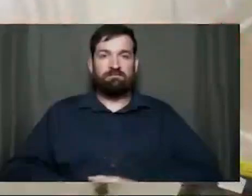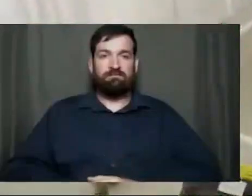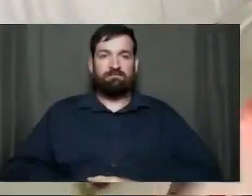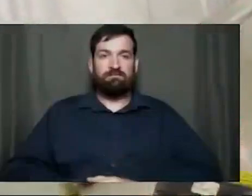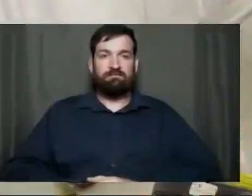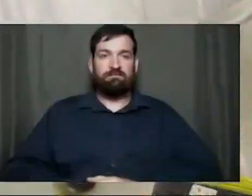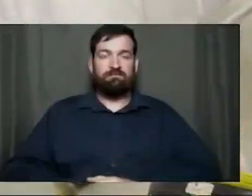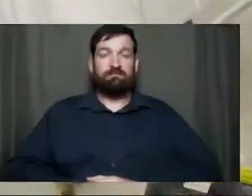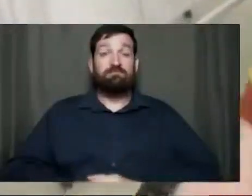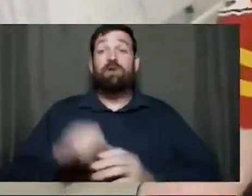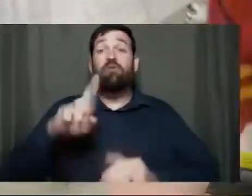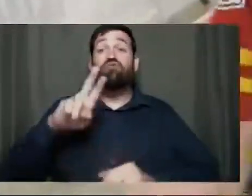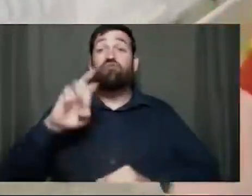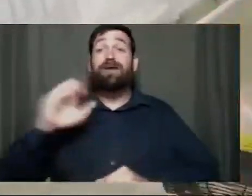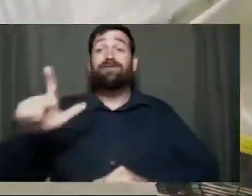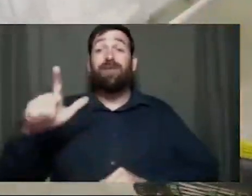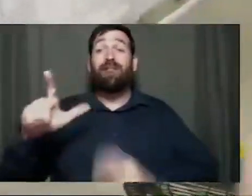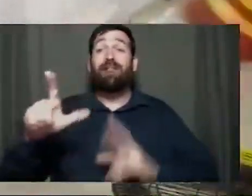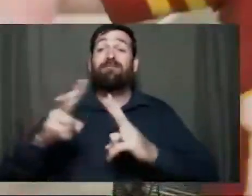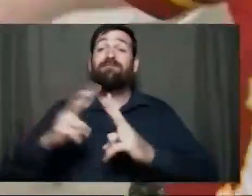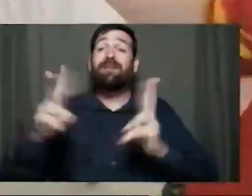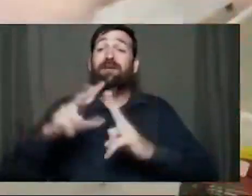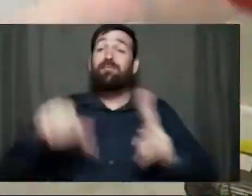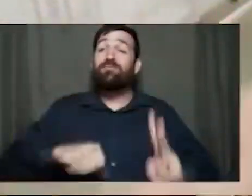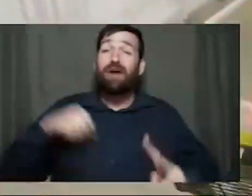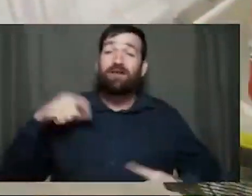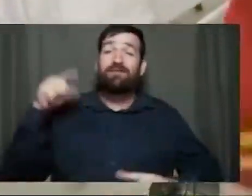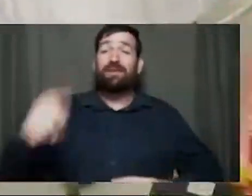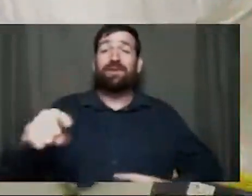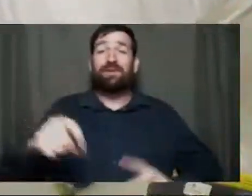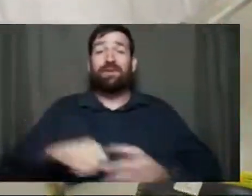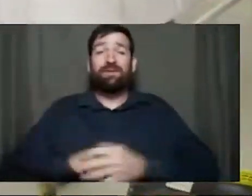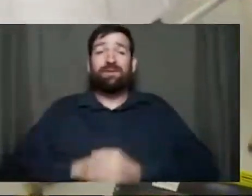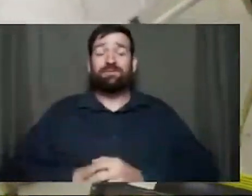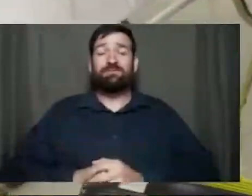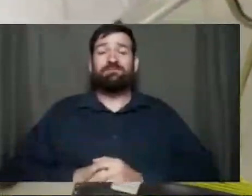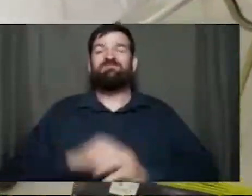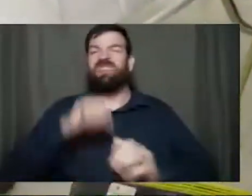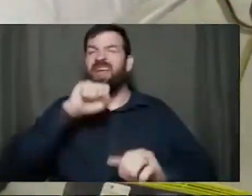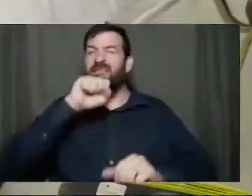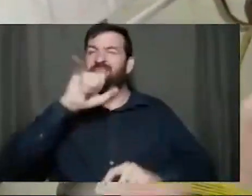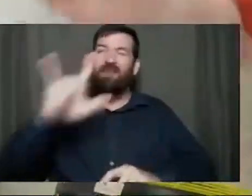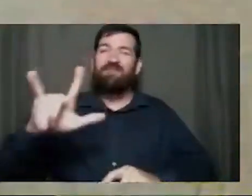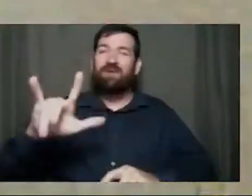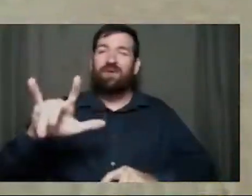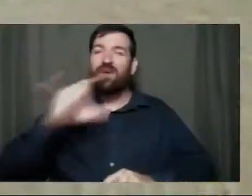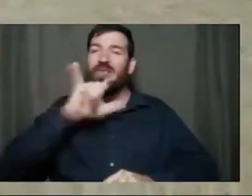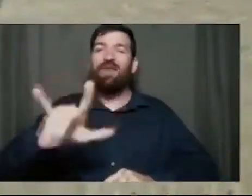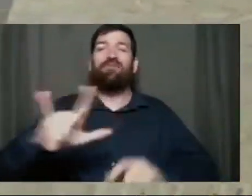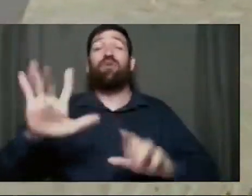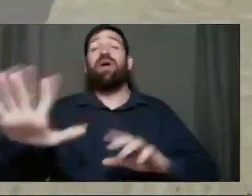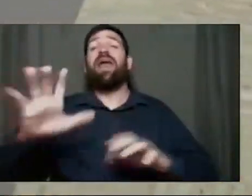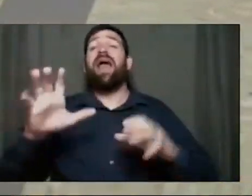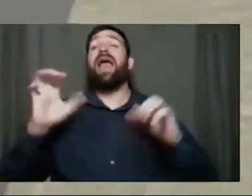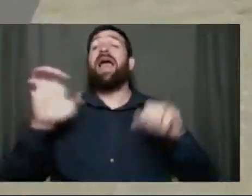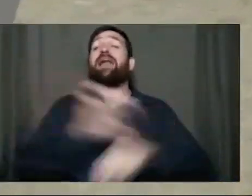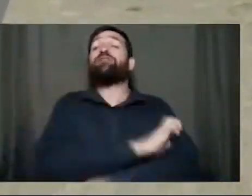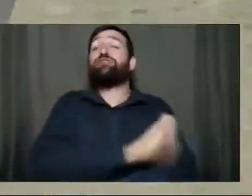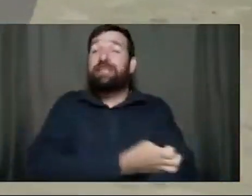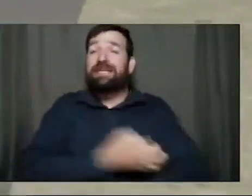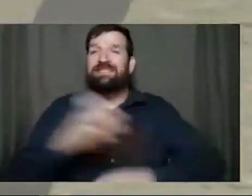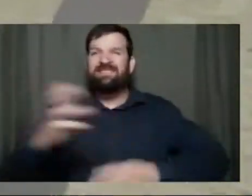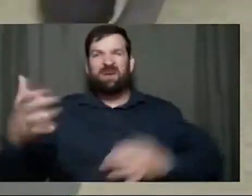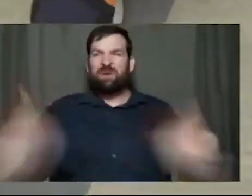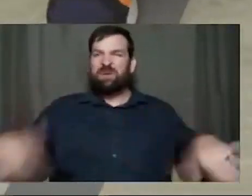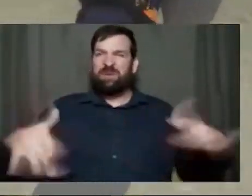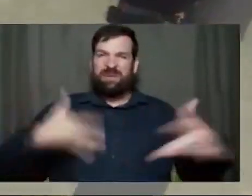Russell, buddy, we're so proud of you. Love you. Love your energy. It's exciting to see people getting that excited. I never know